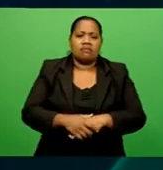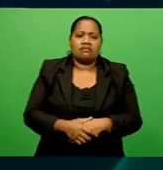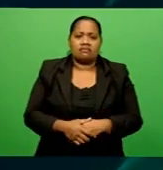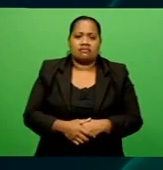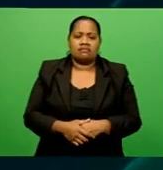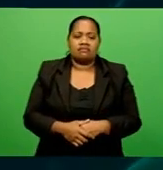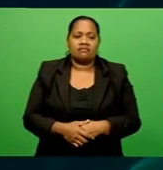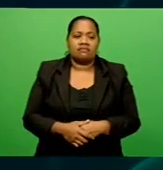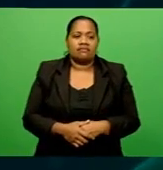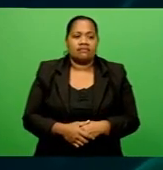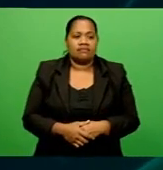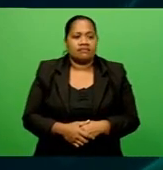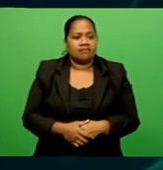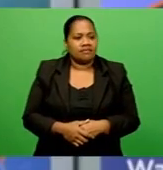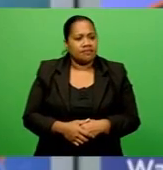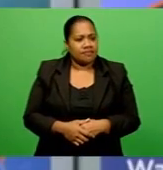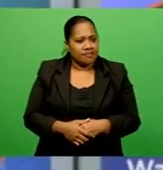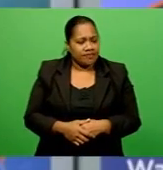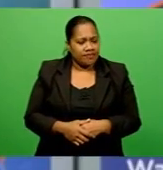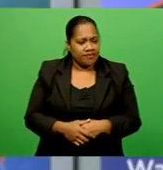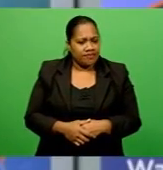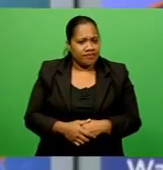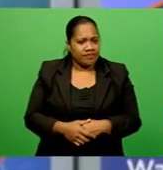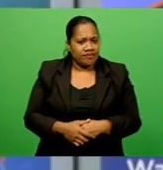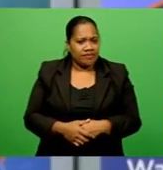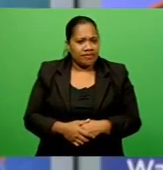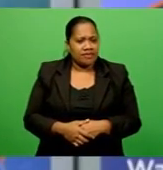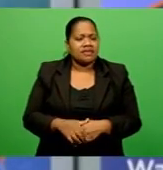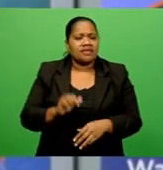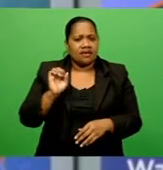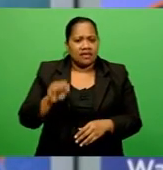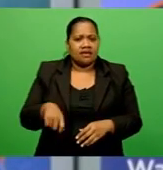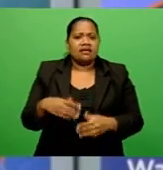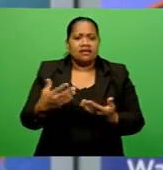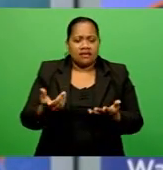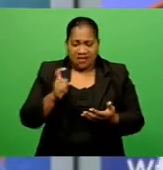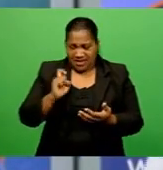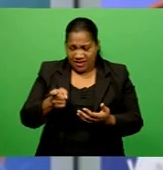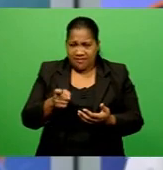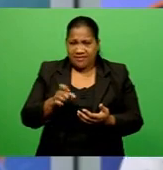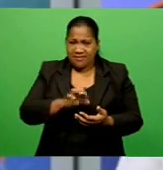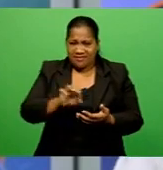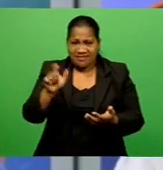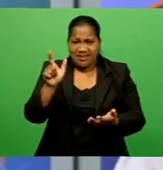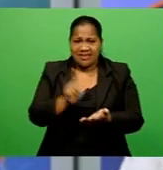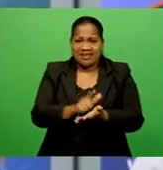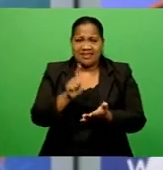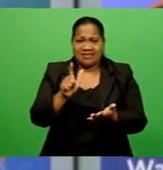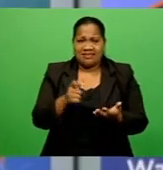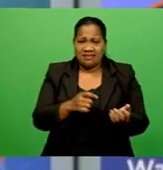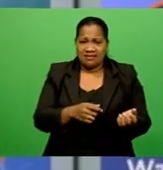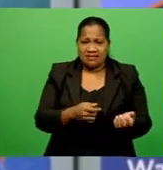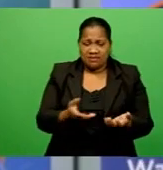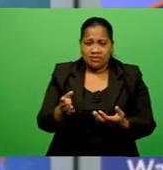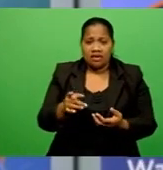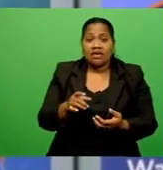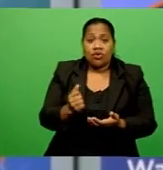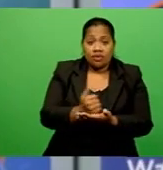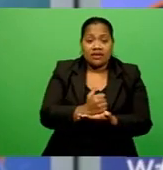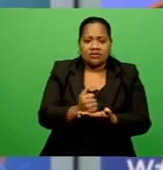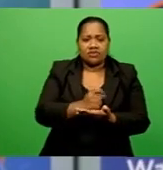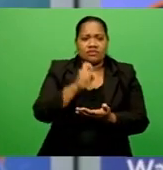enterprise. While you curb and negate the efforts and effects of illegal trade, please be aware that your action to